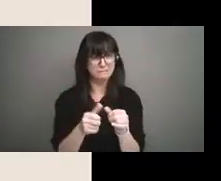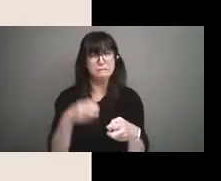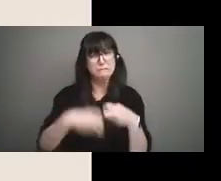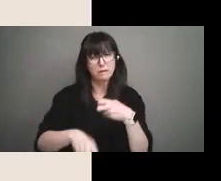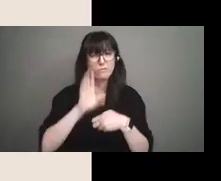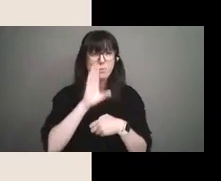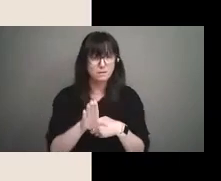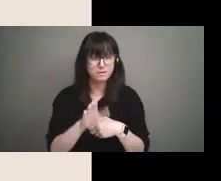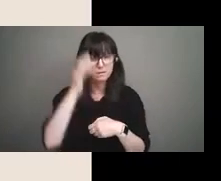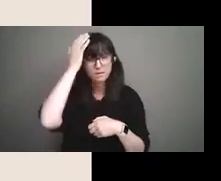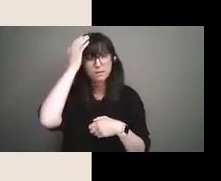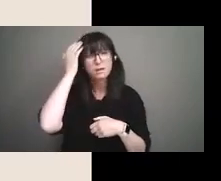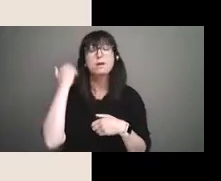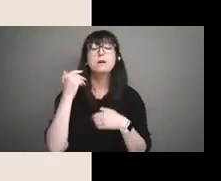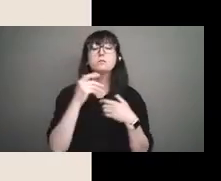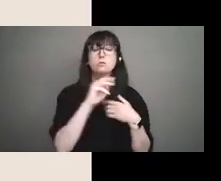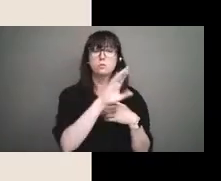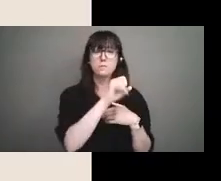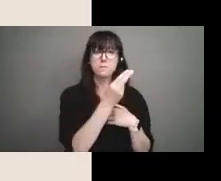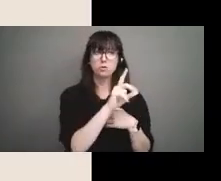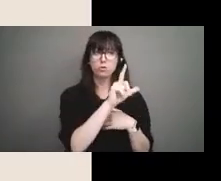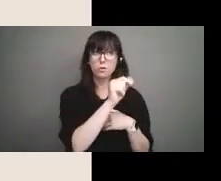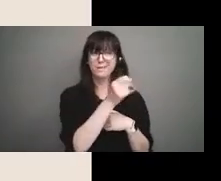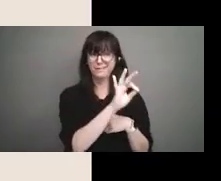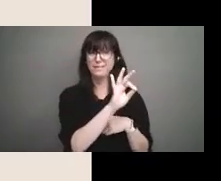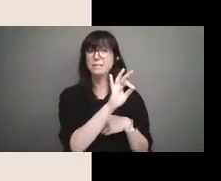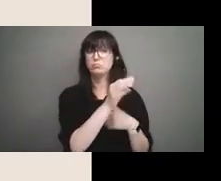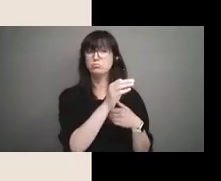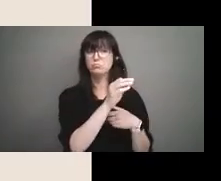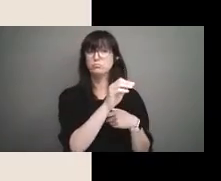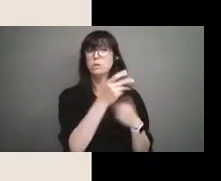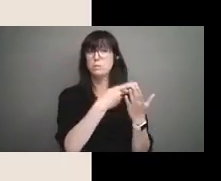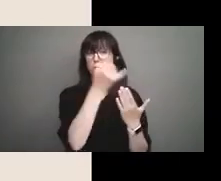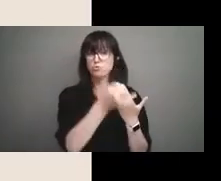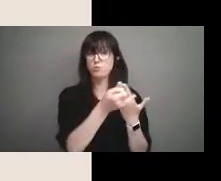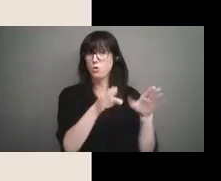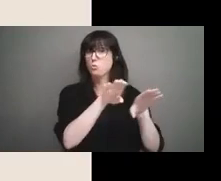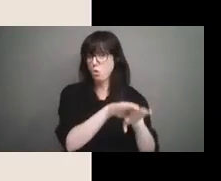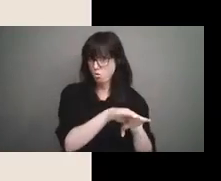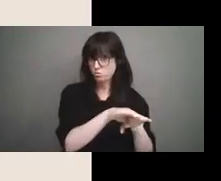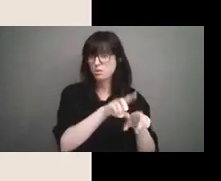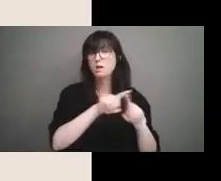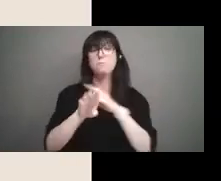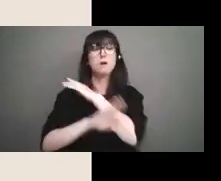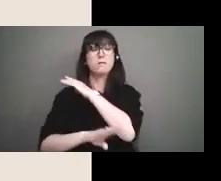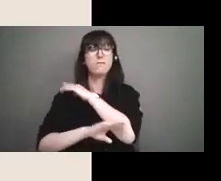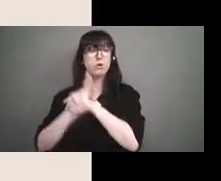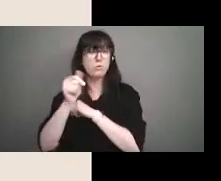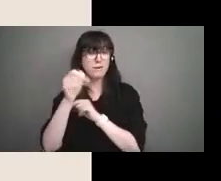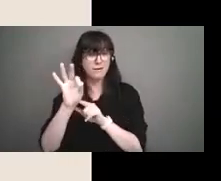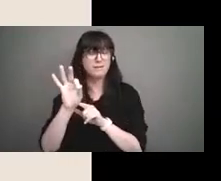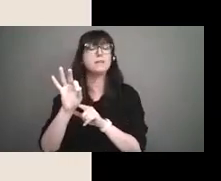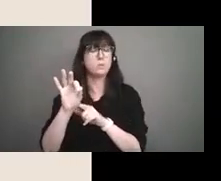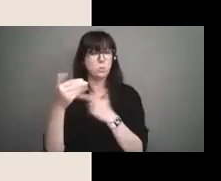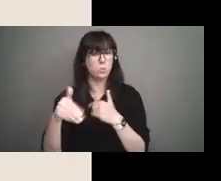So when, you know, we wrapped up March 2019 with the project, but in the fall of 2019, there was a